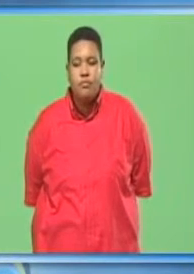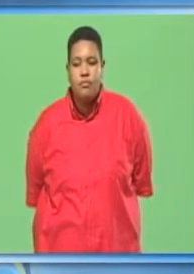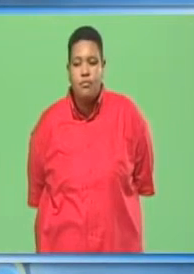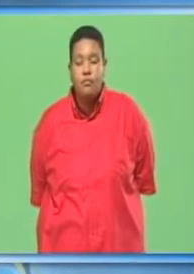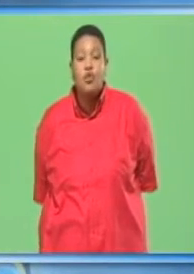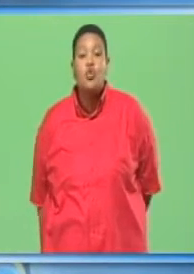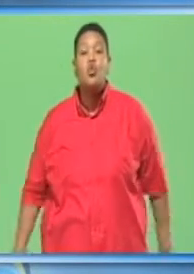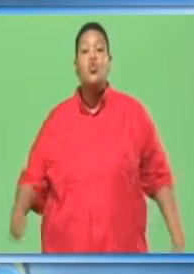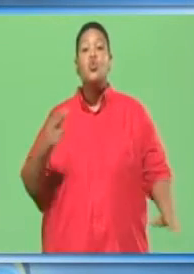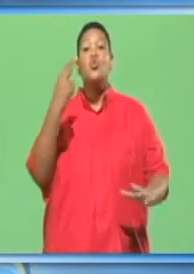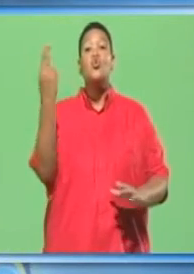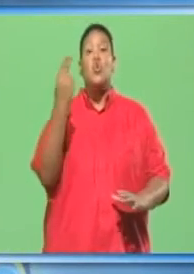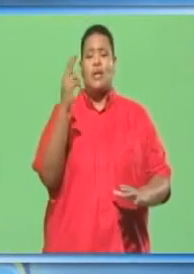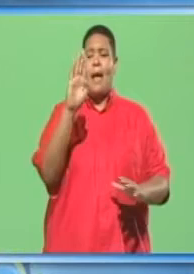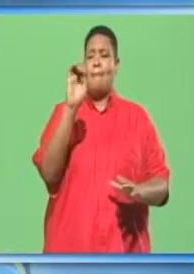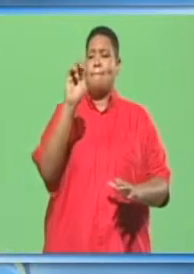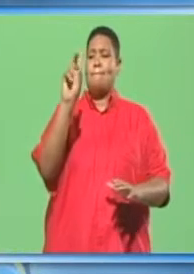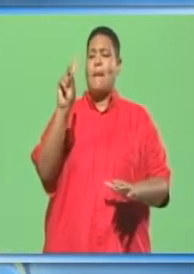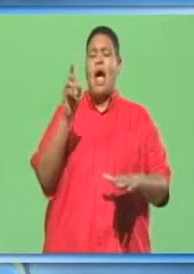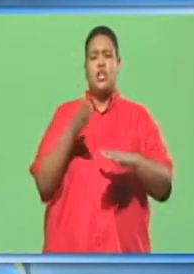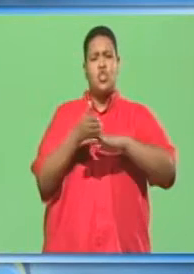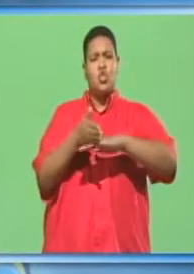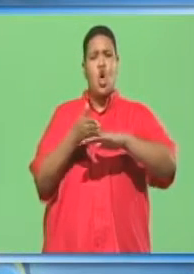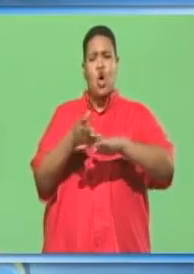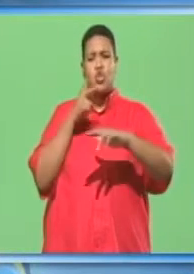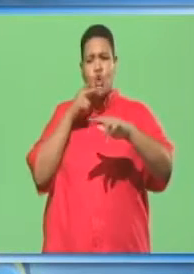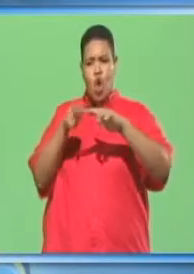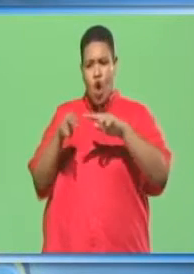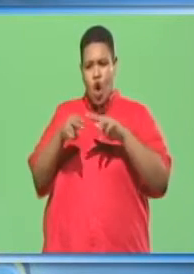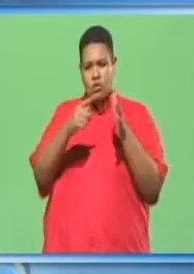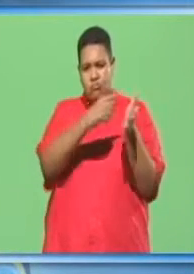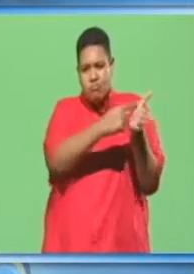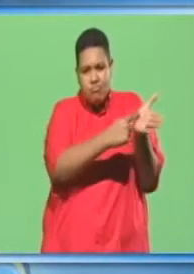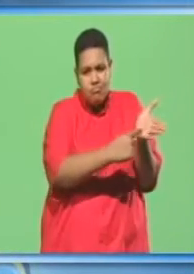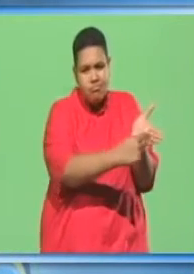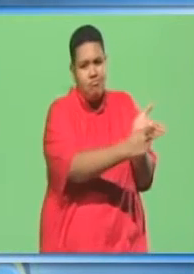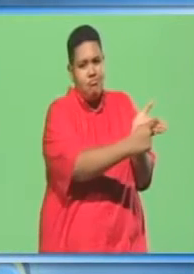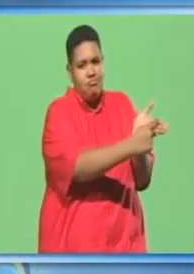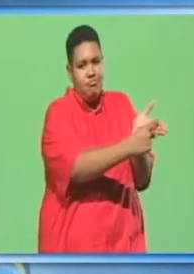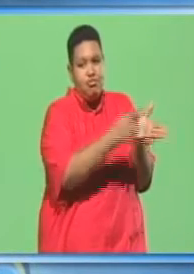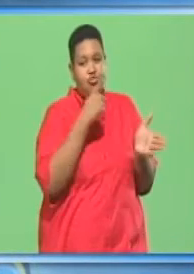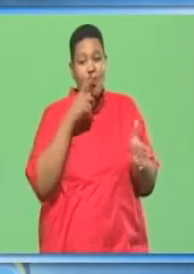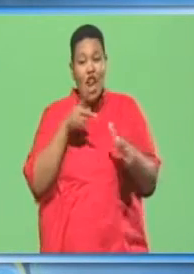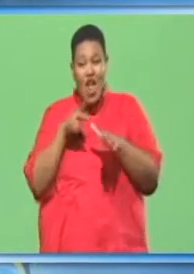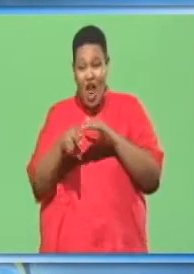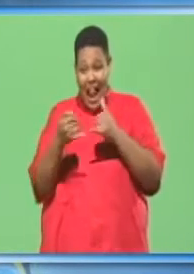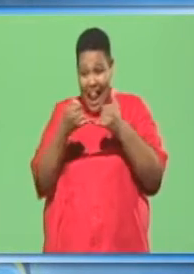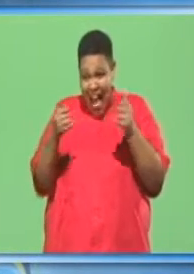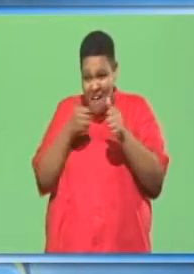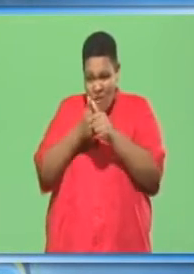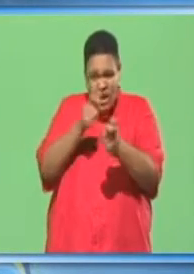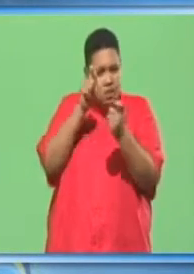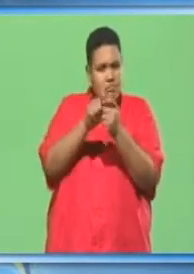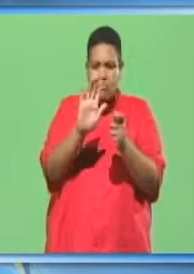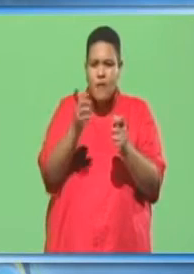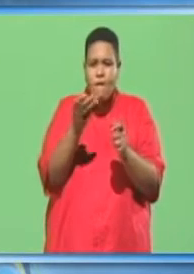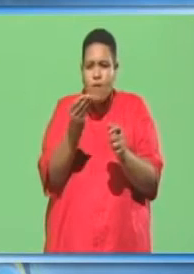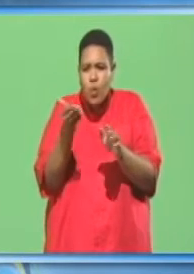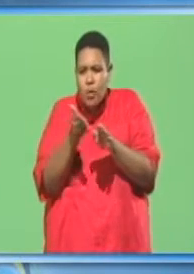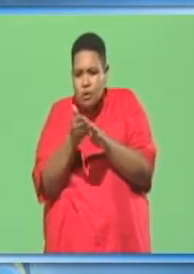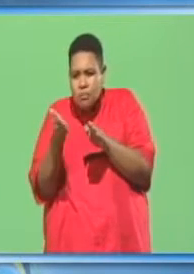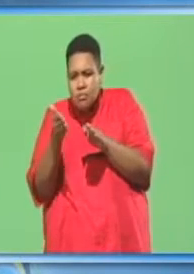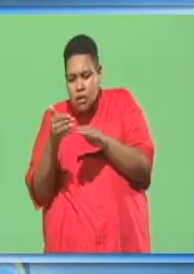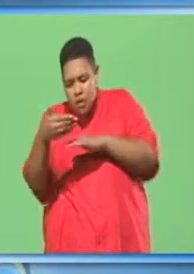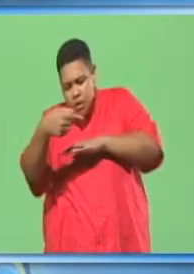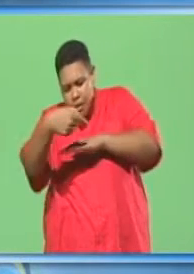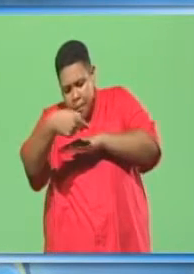Use a bandsaw to cut out the curves on the side piece. Cut away from the line by a few millimeters.